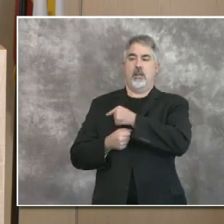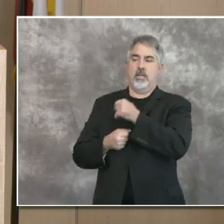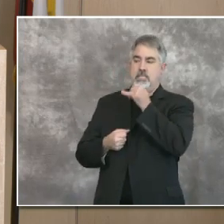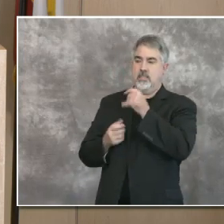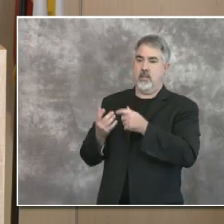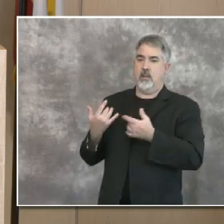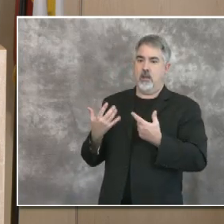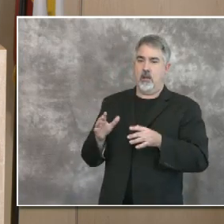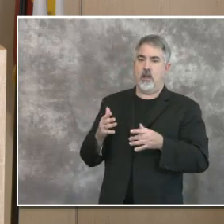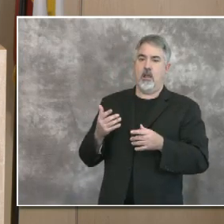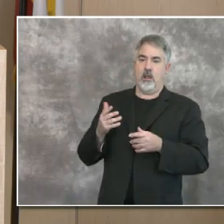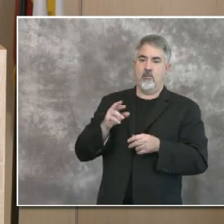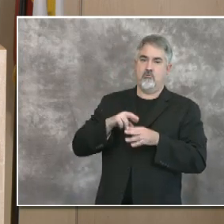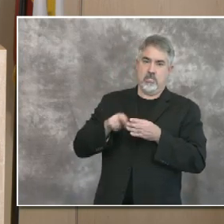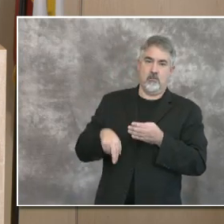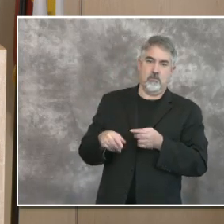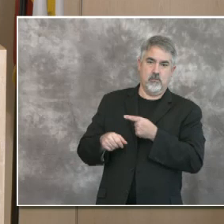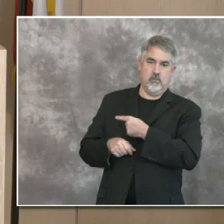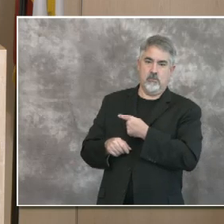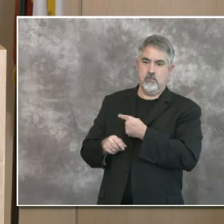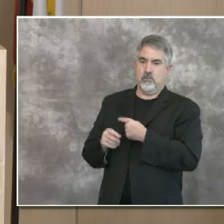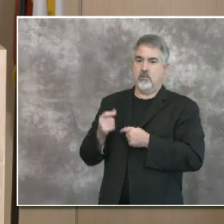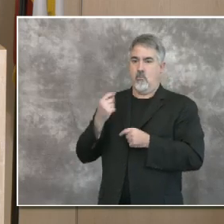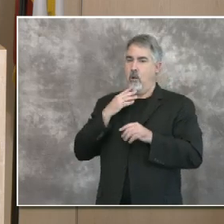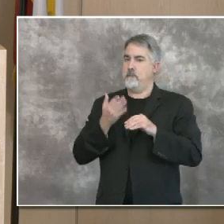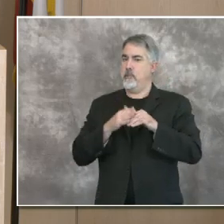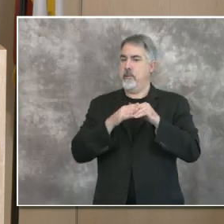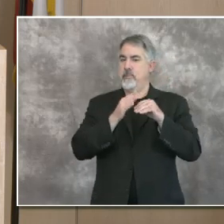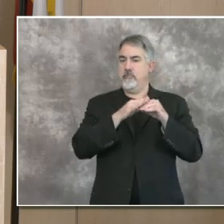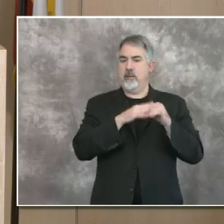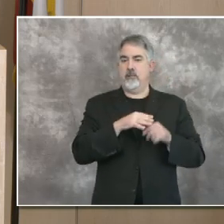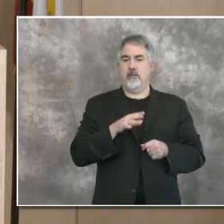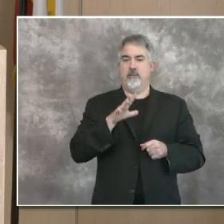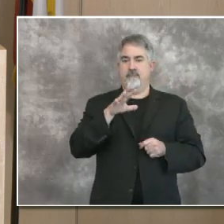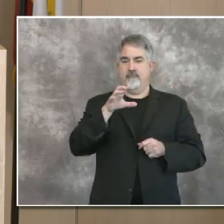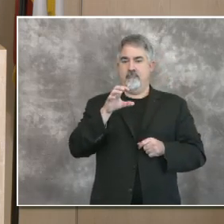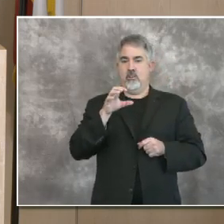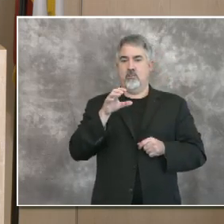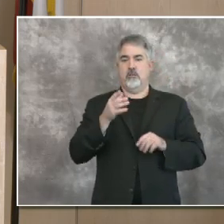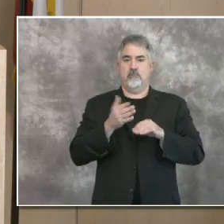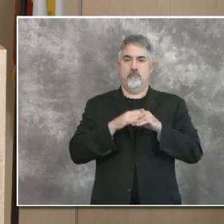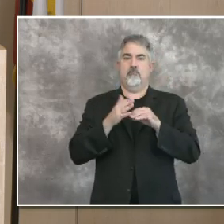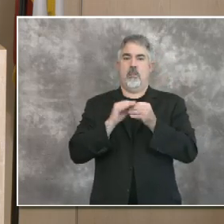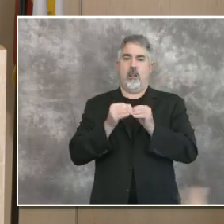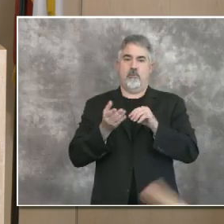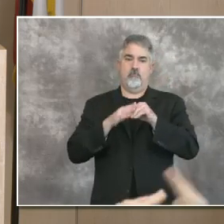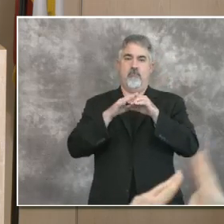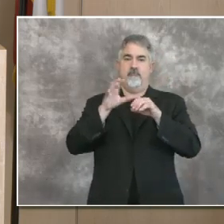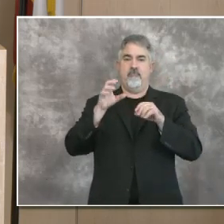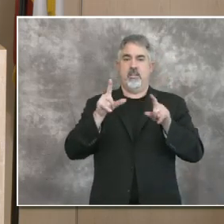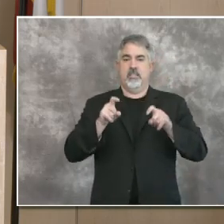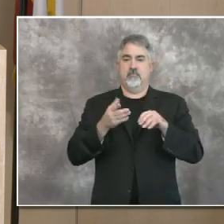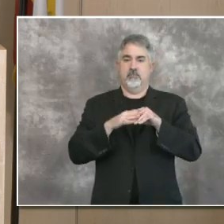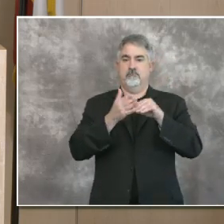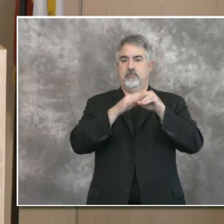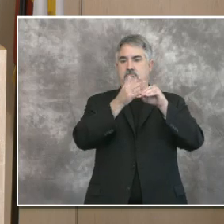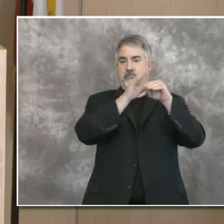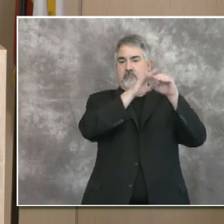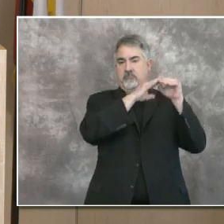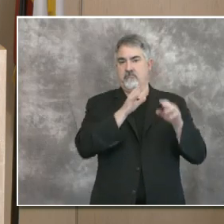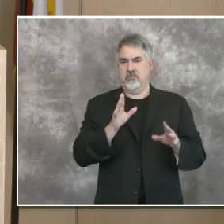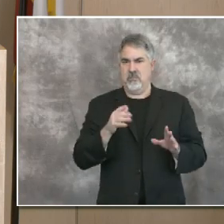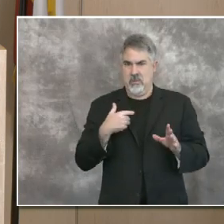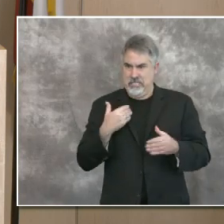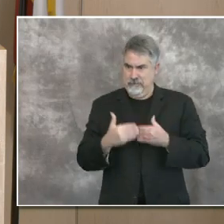is to increase testing by 500 per day. So we are well on our way, we hope, with the